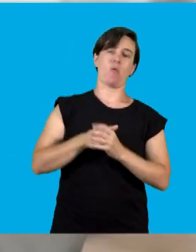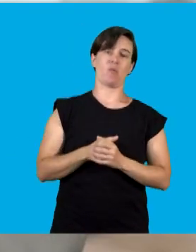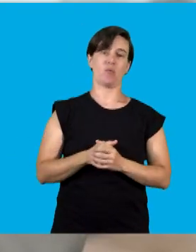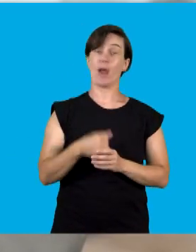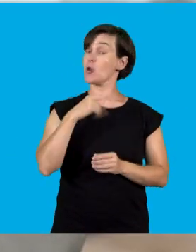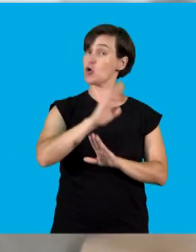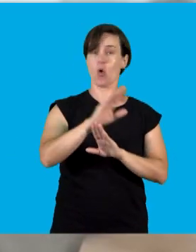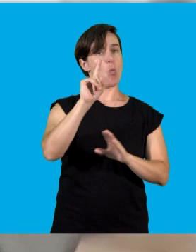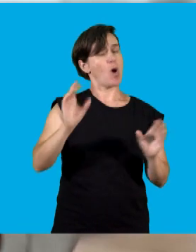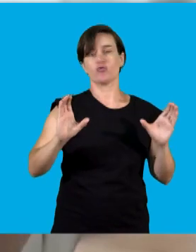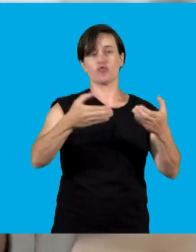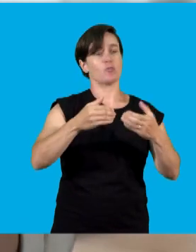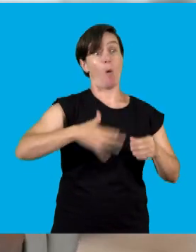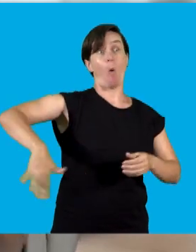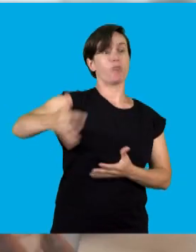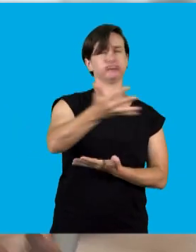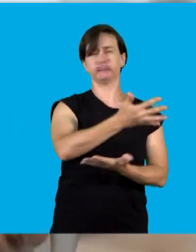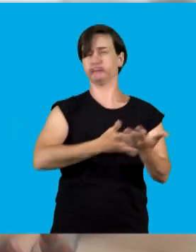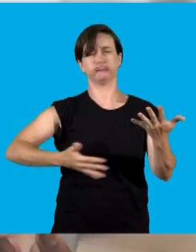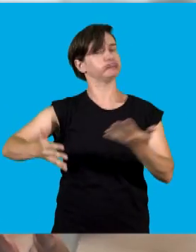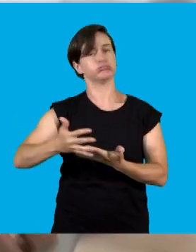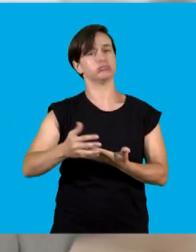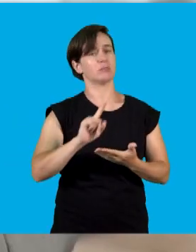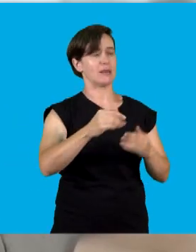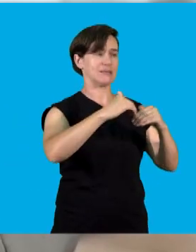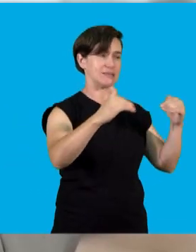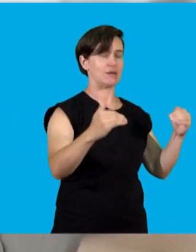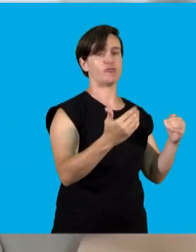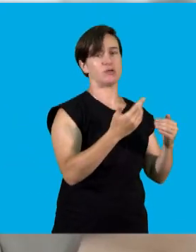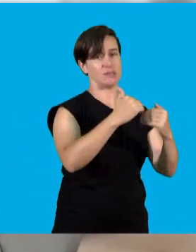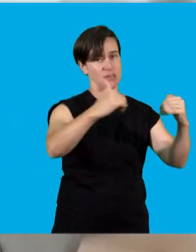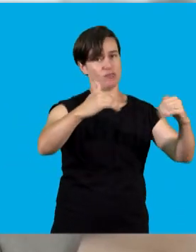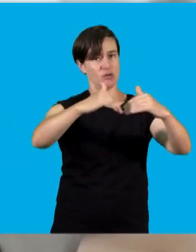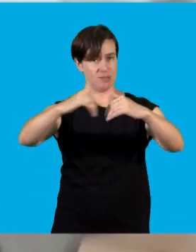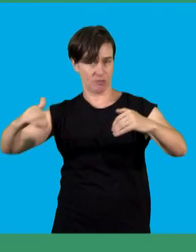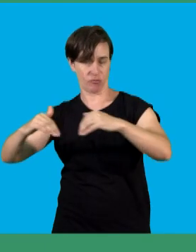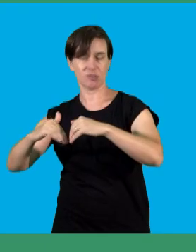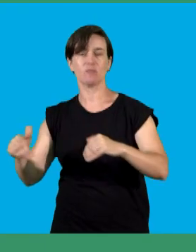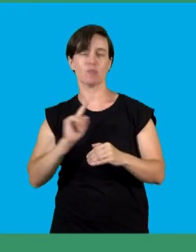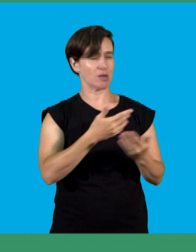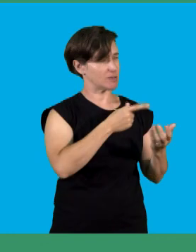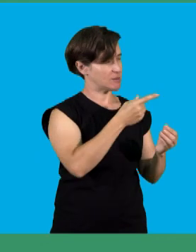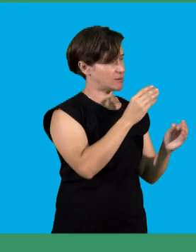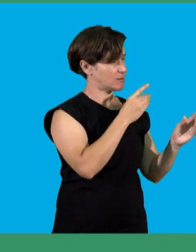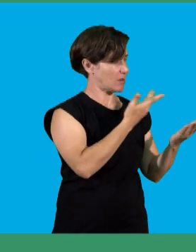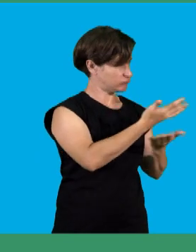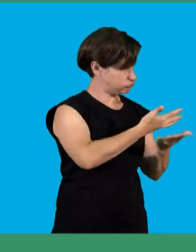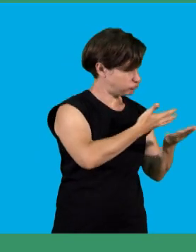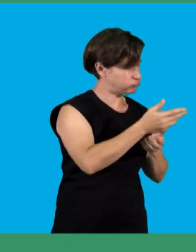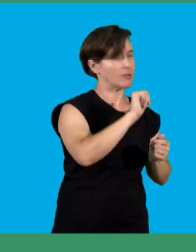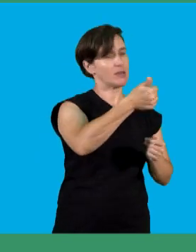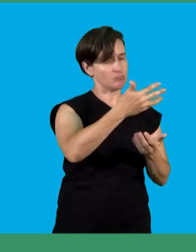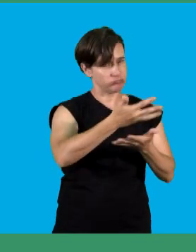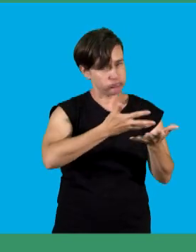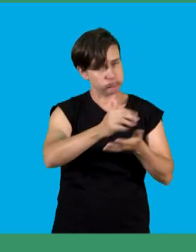one group and we don't have to meet them face to face, do you understand? So how do we apply this? All right, it says